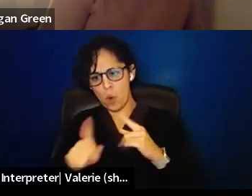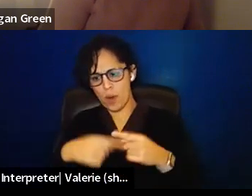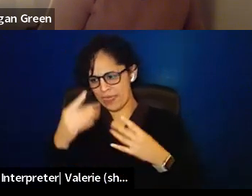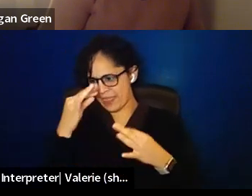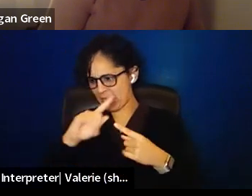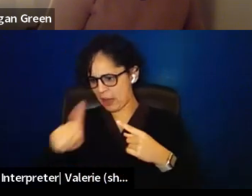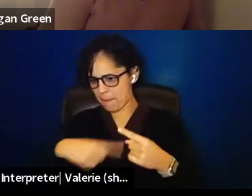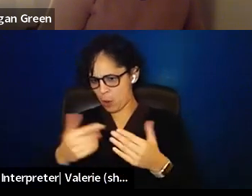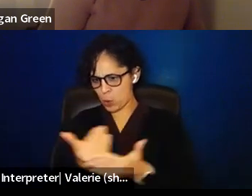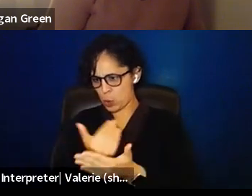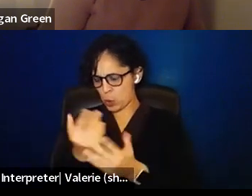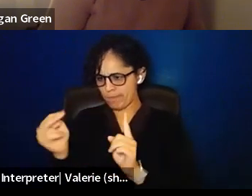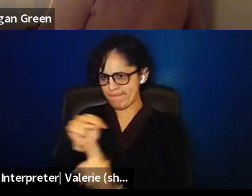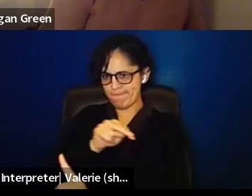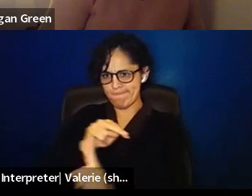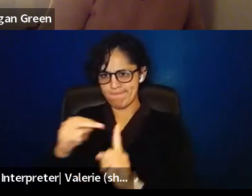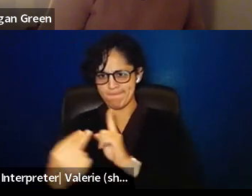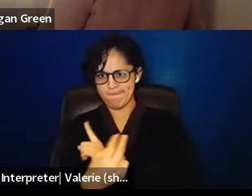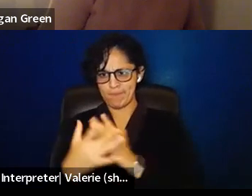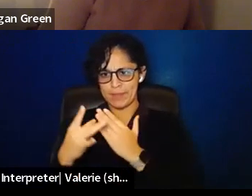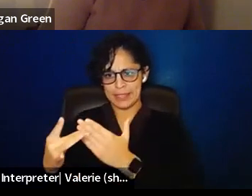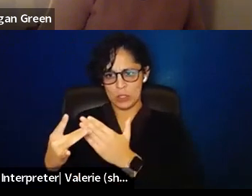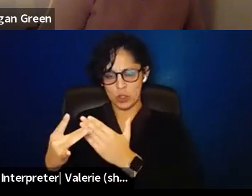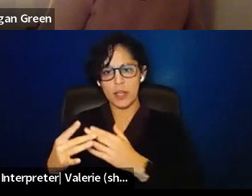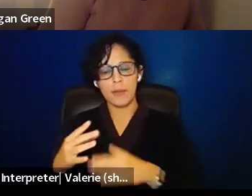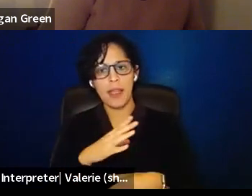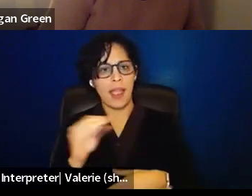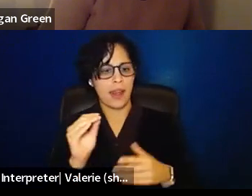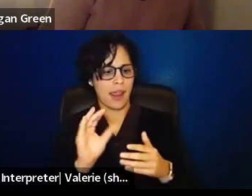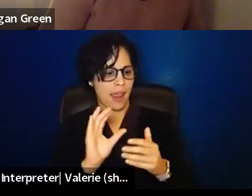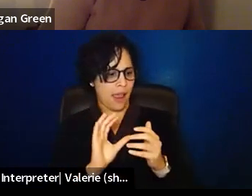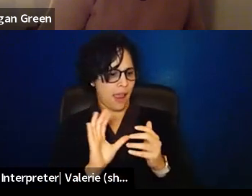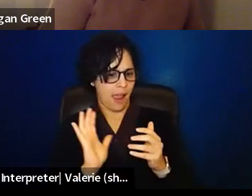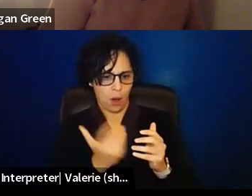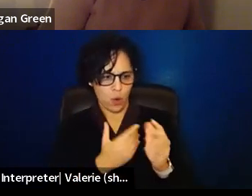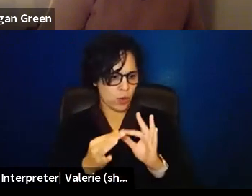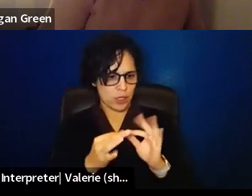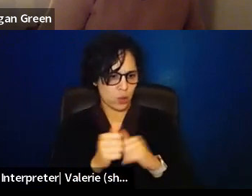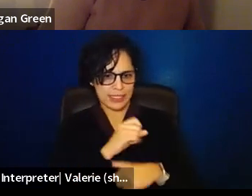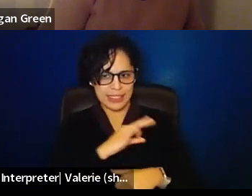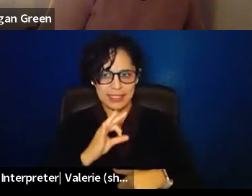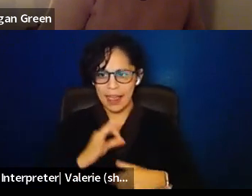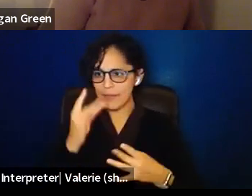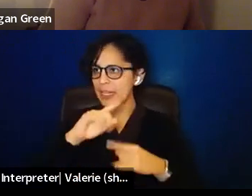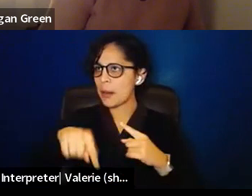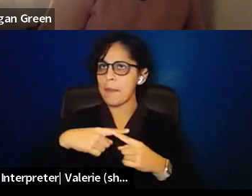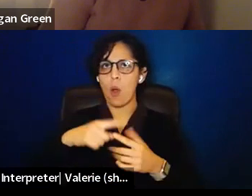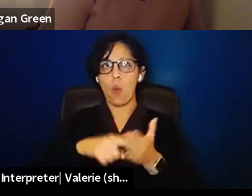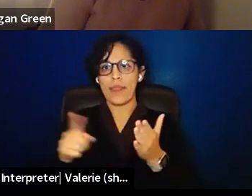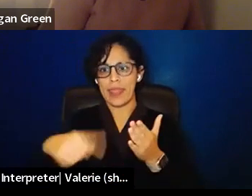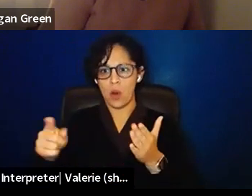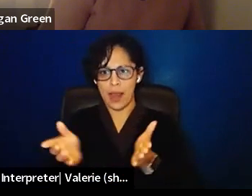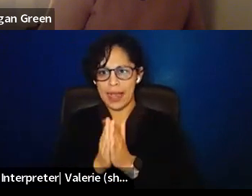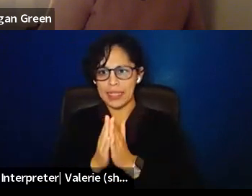our cohort, but has also influenced our relationship to staff as we're asking for things that they didn't necessarily think of when they started